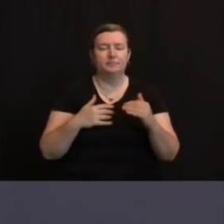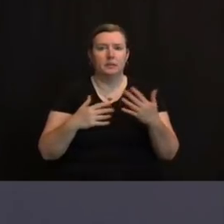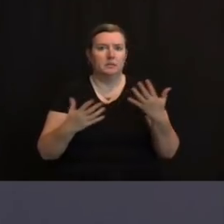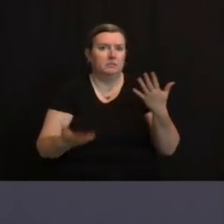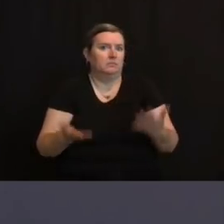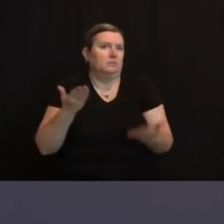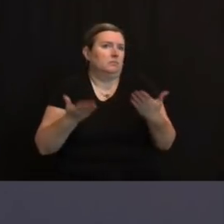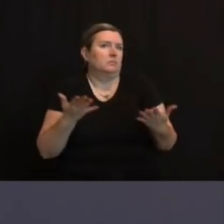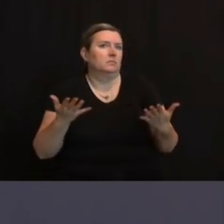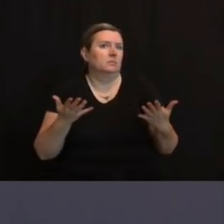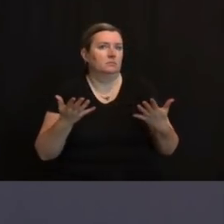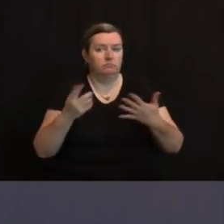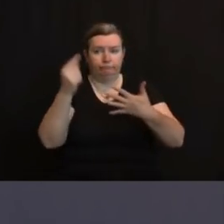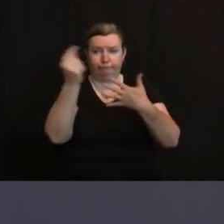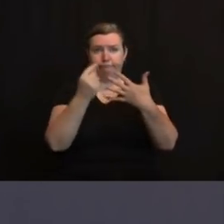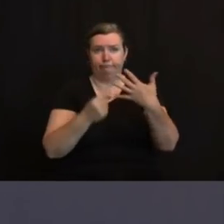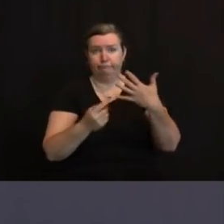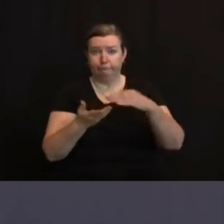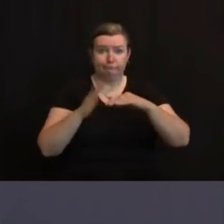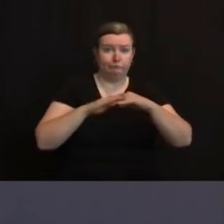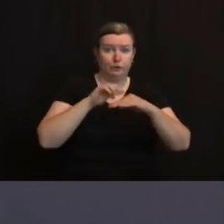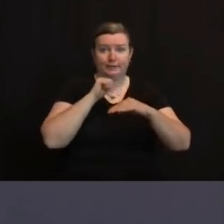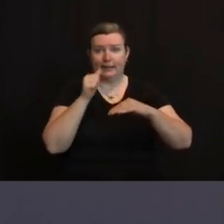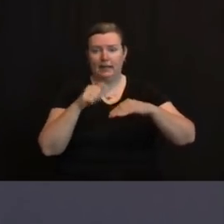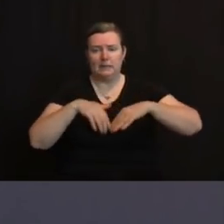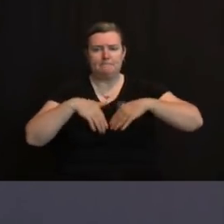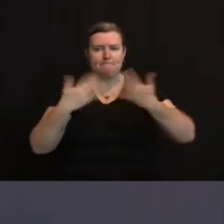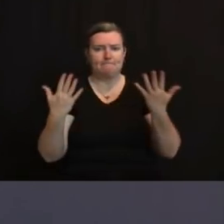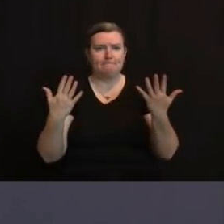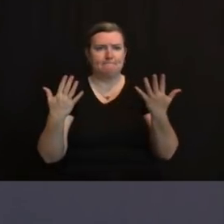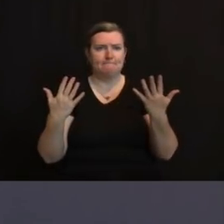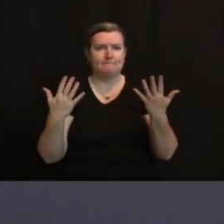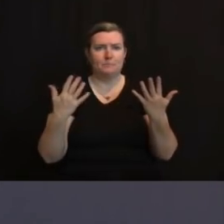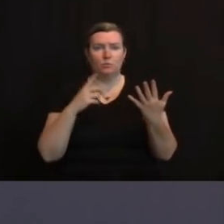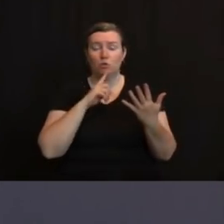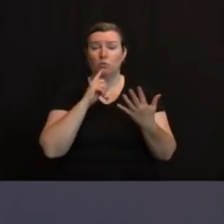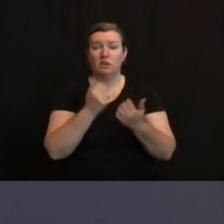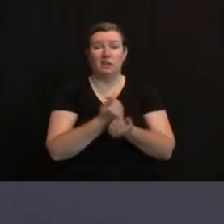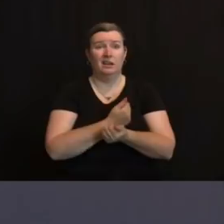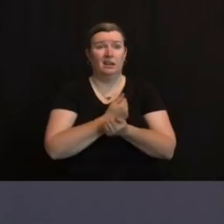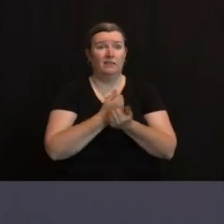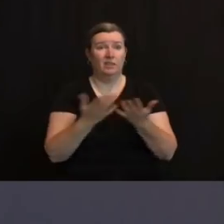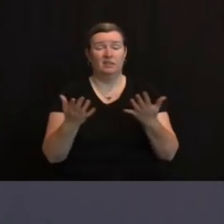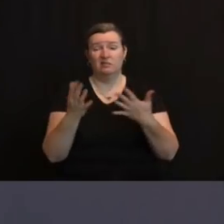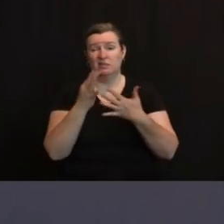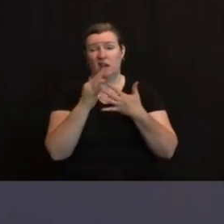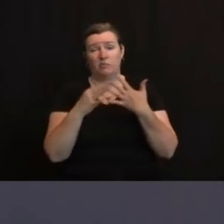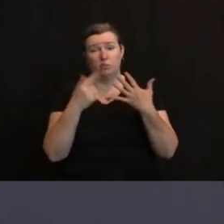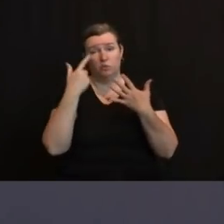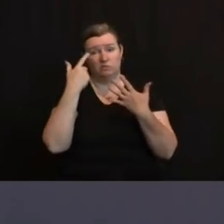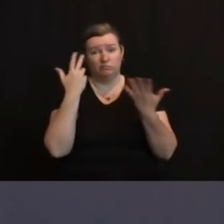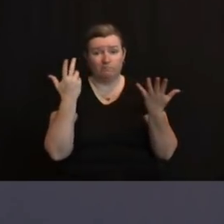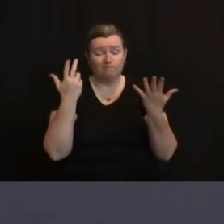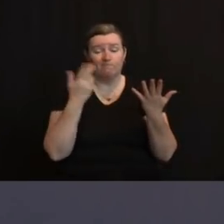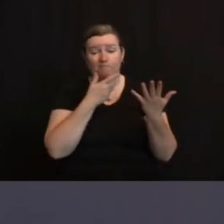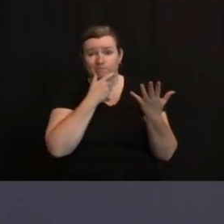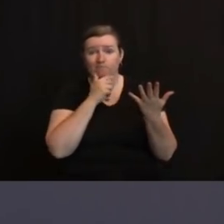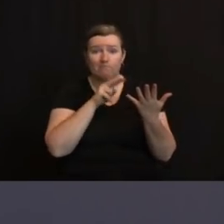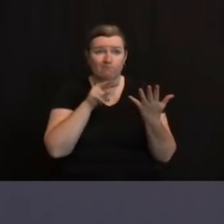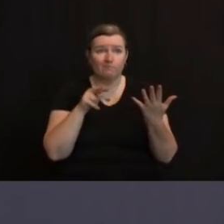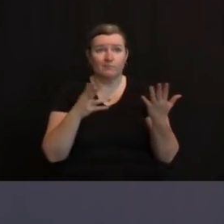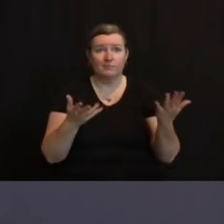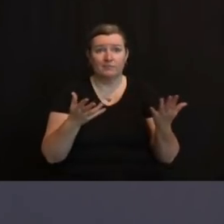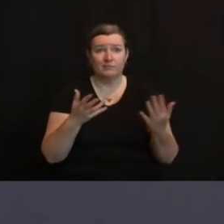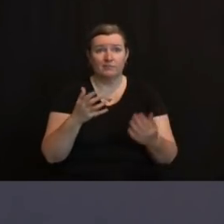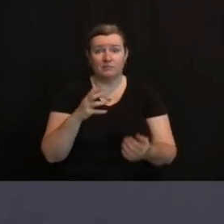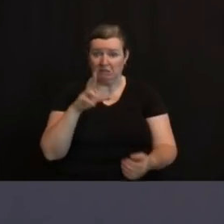crisis. And I'll leave it there, but I think everything has got to be on the table. And again, sadly, gutting priorities that are dear to us,